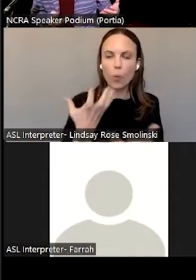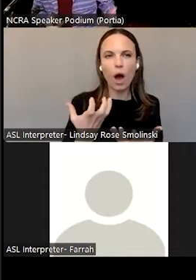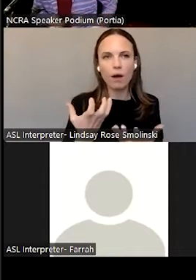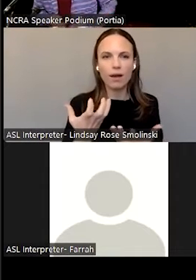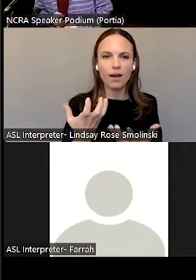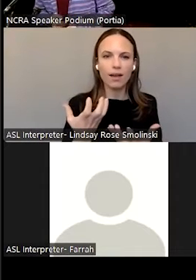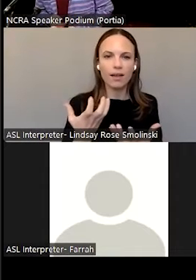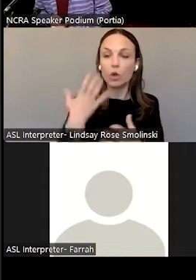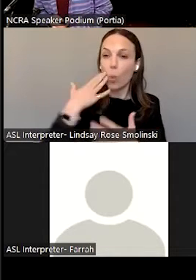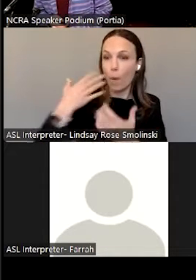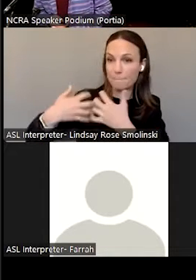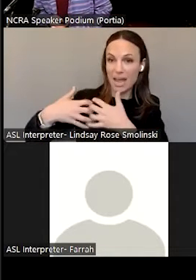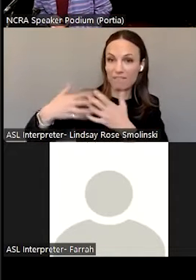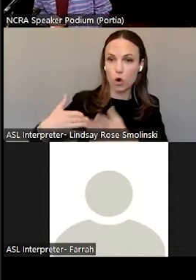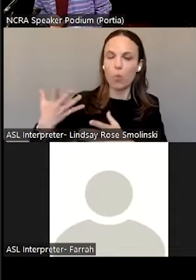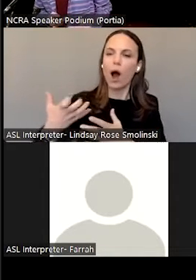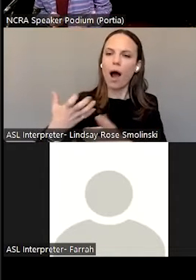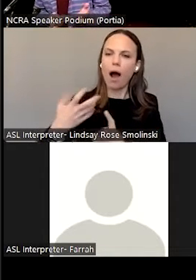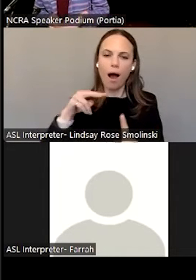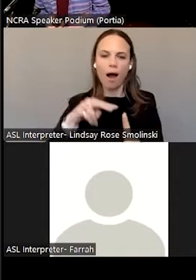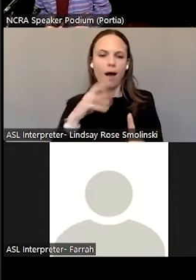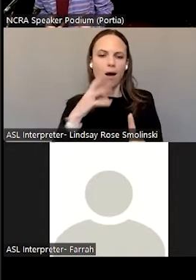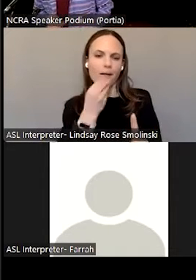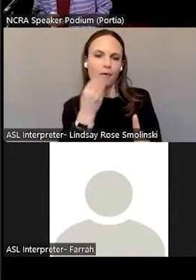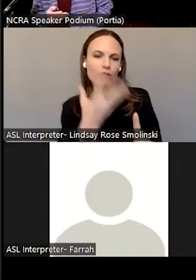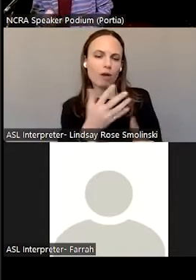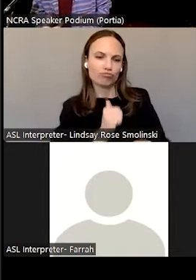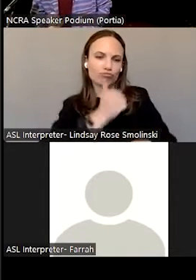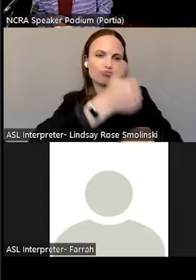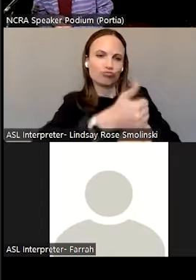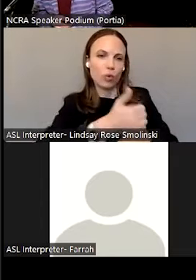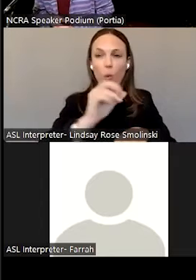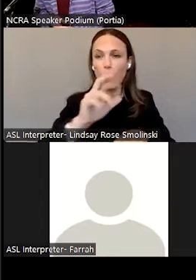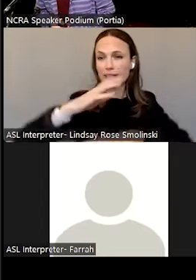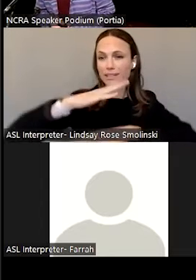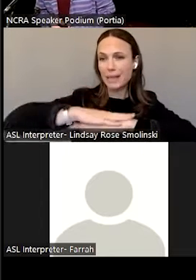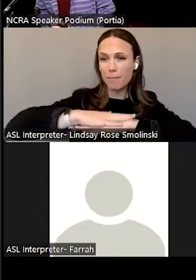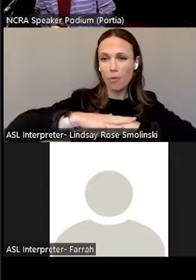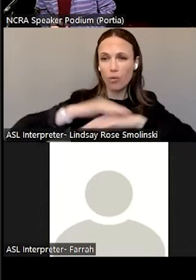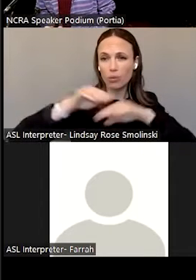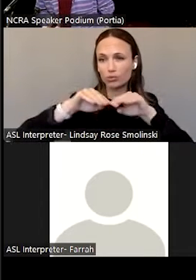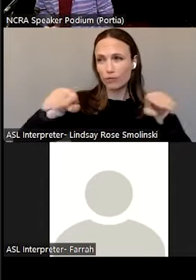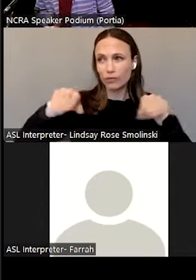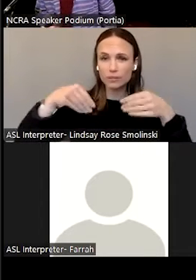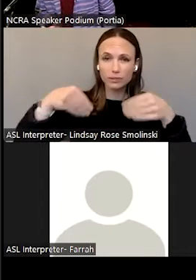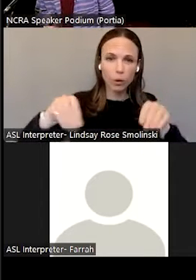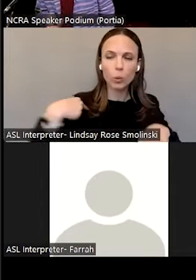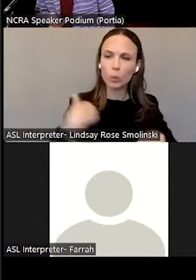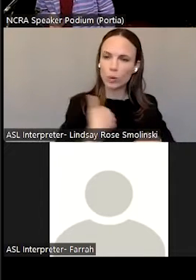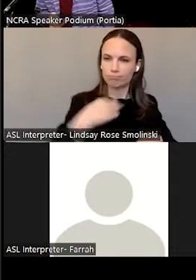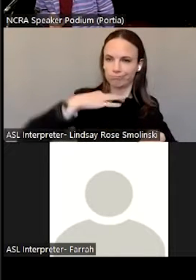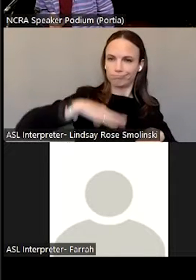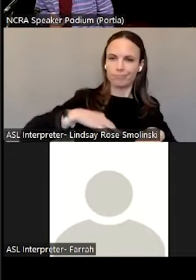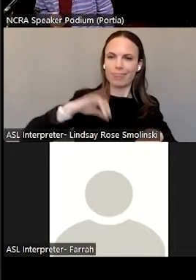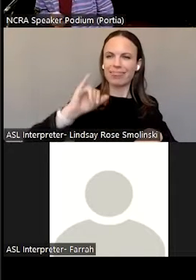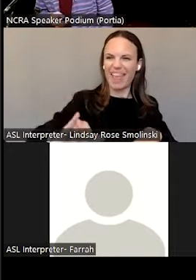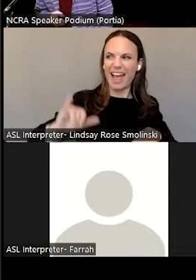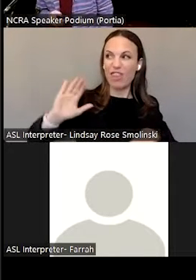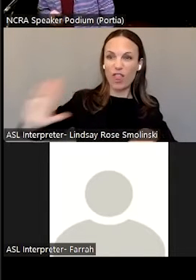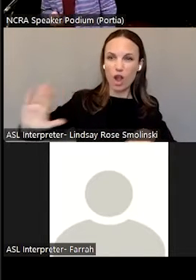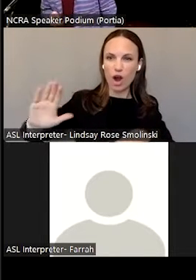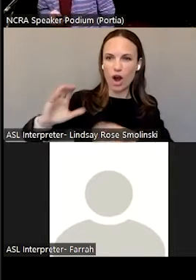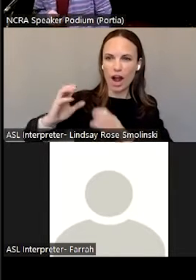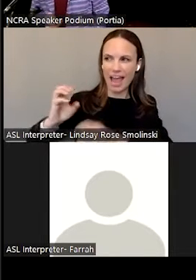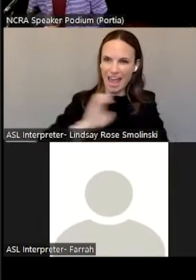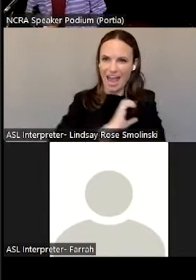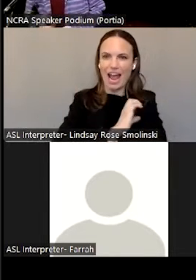the manufacturers want them to be appealing on a shelf or on your table. And we're making use of that embodied energy to